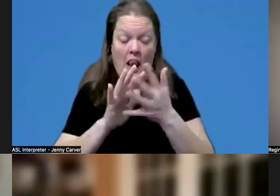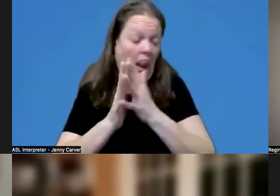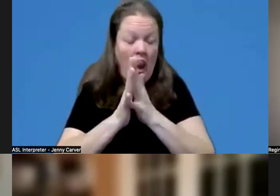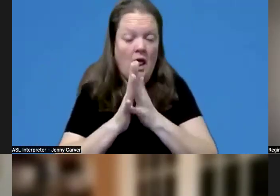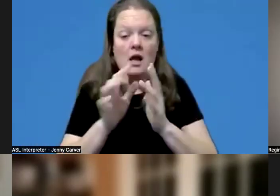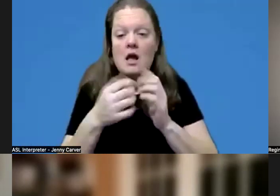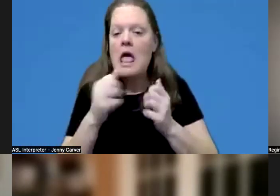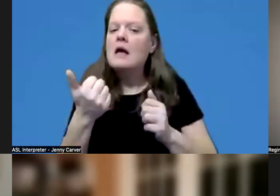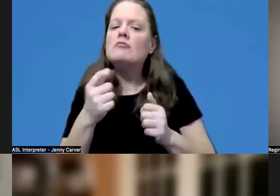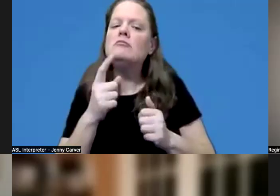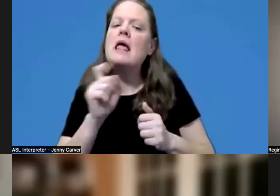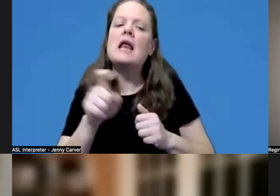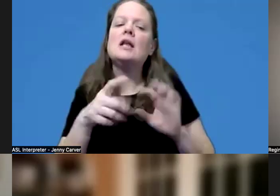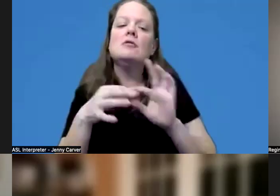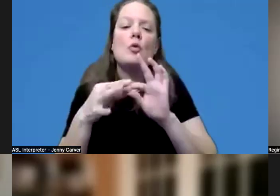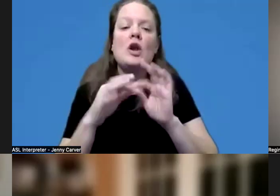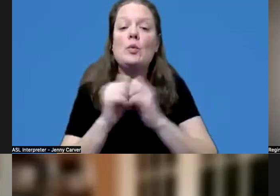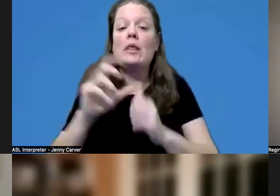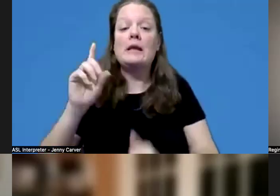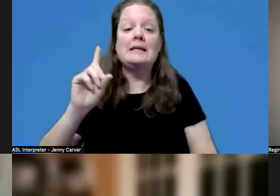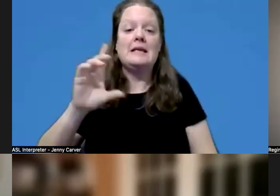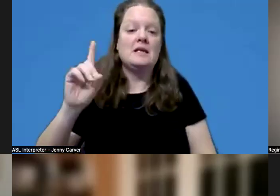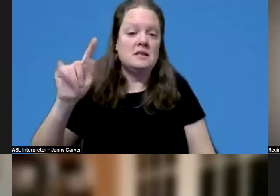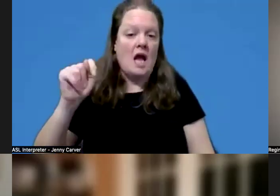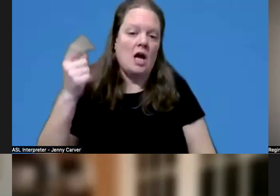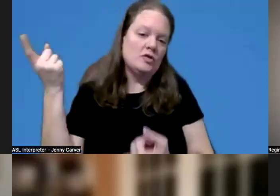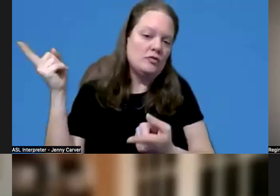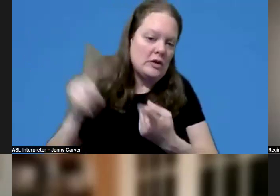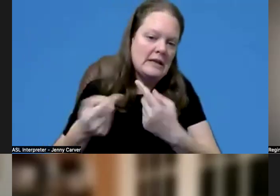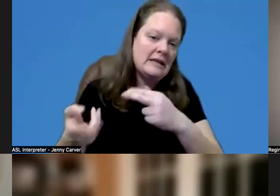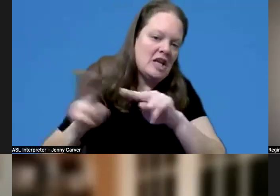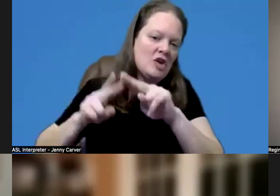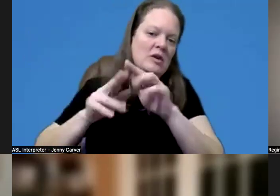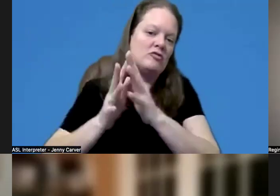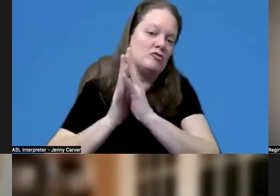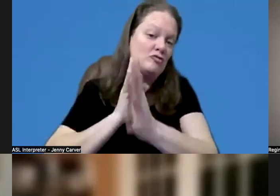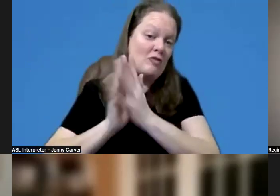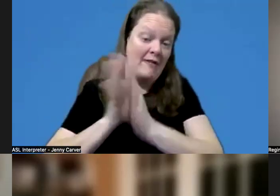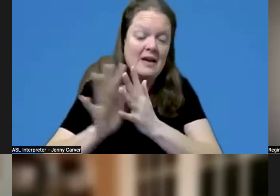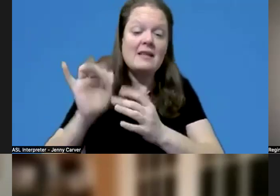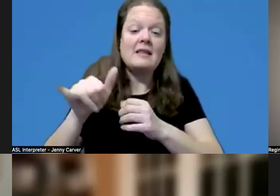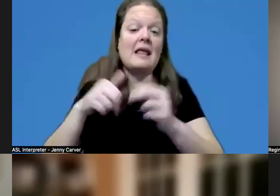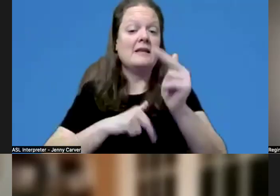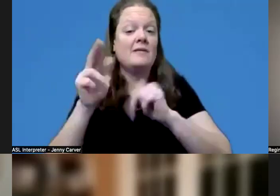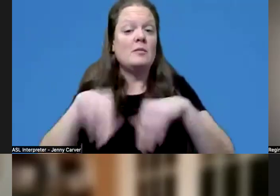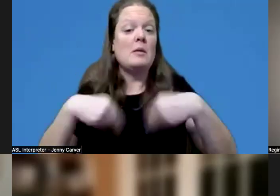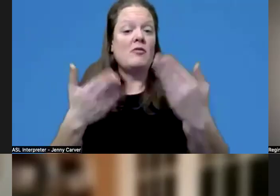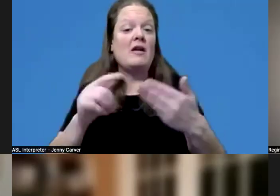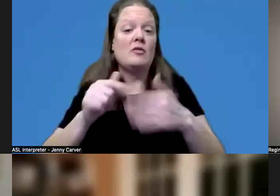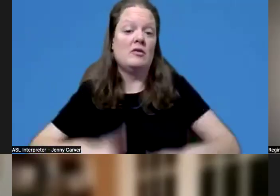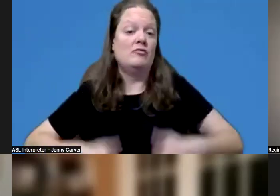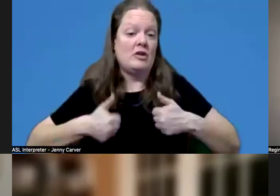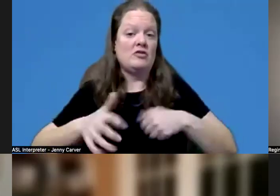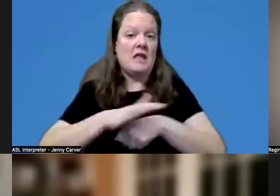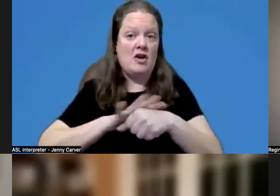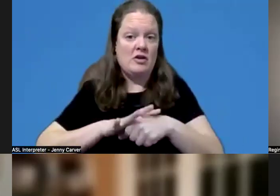any coordination with DDOT to mitigate the increased traffic the facility might bring to this residential area?